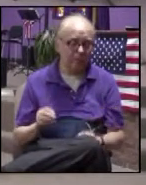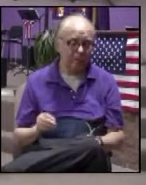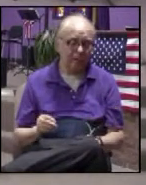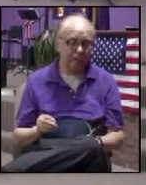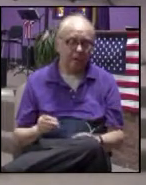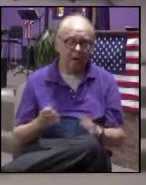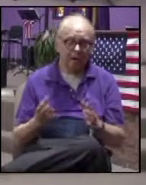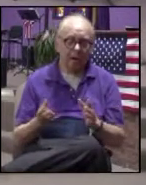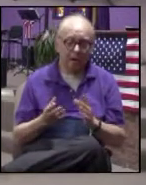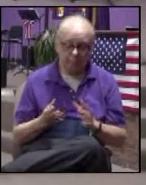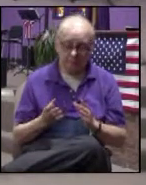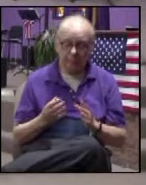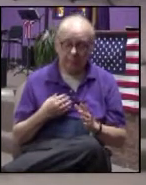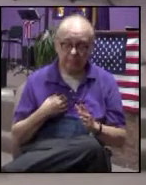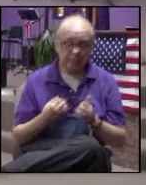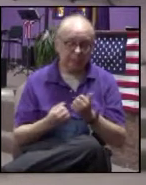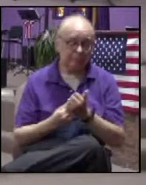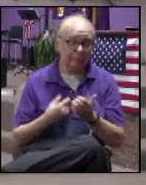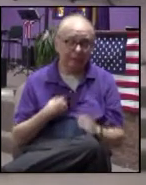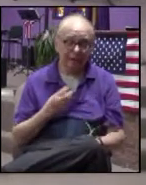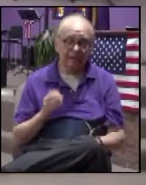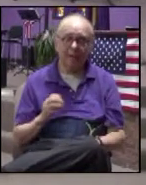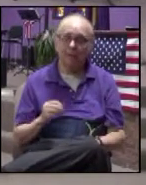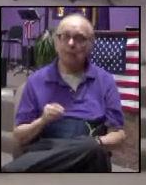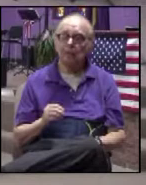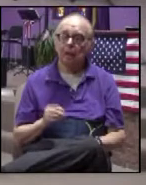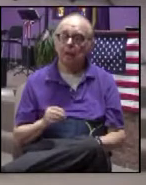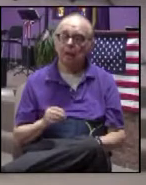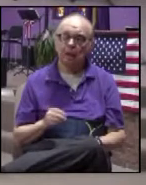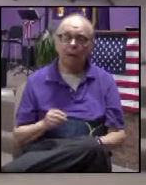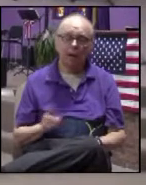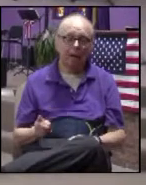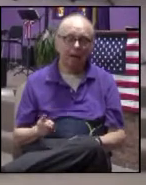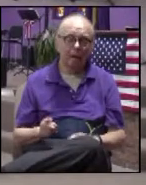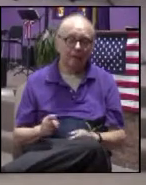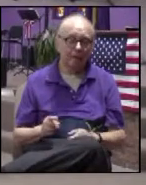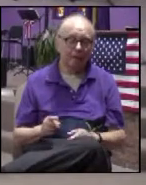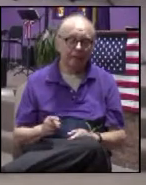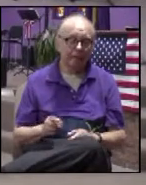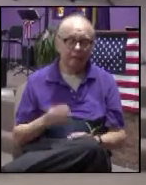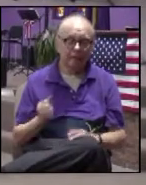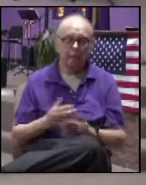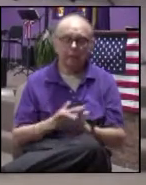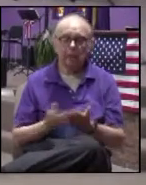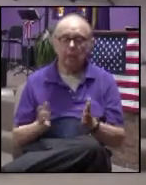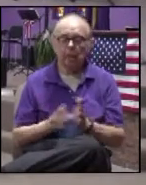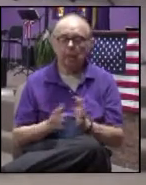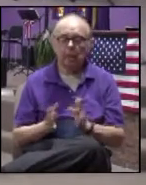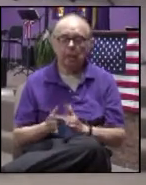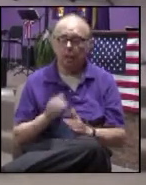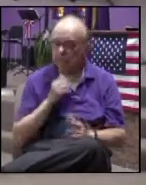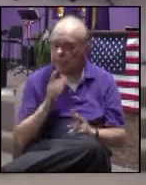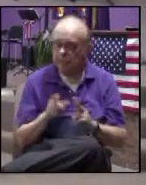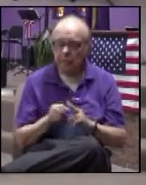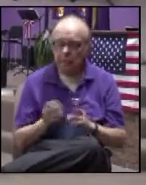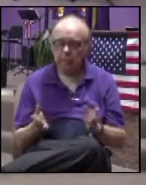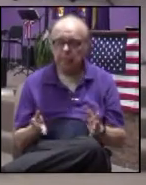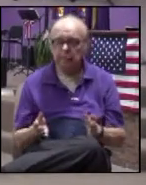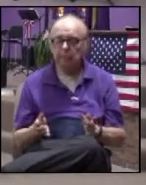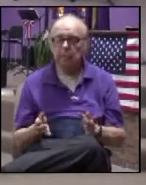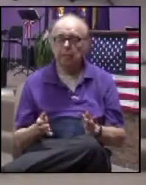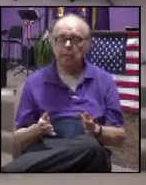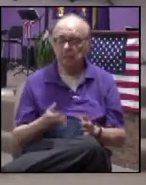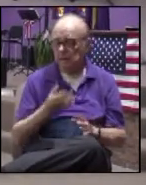I want them on my side, you know, then they may overlook some things. But Jesus, he didn't choose